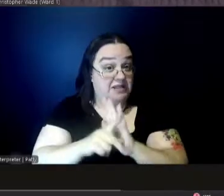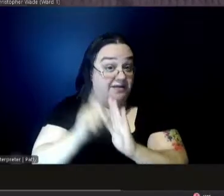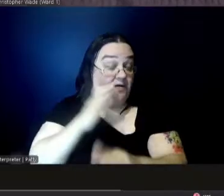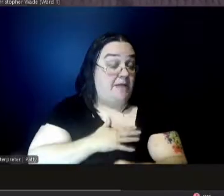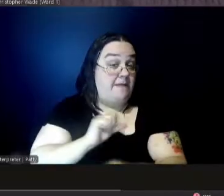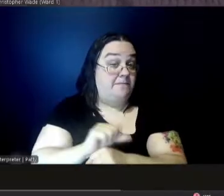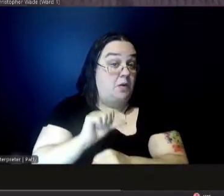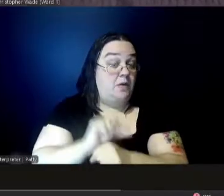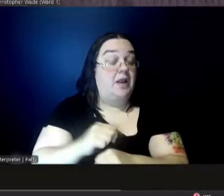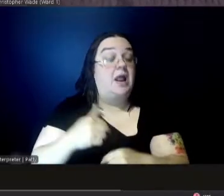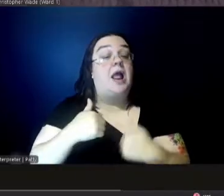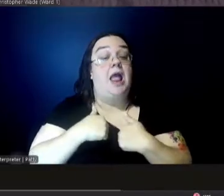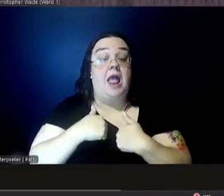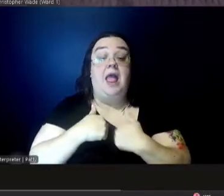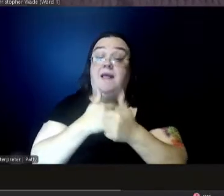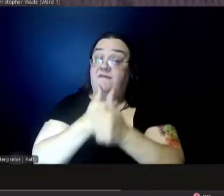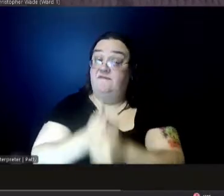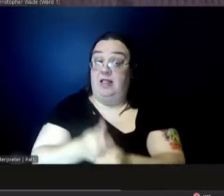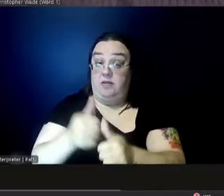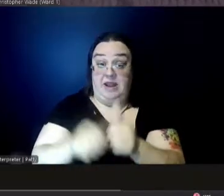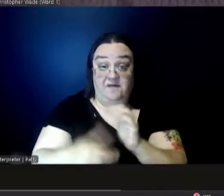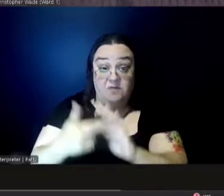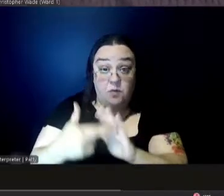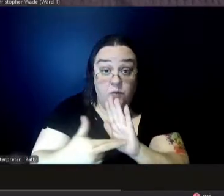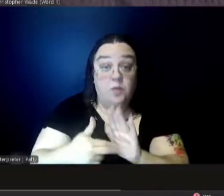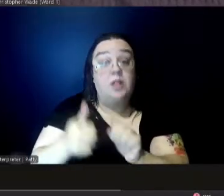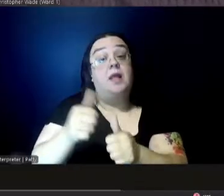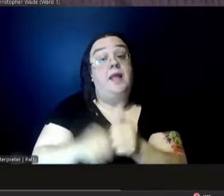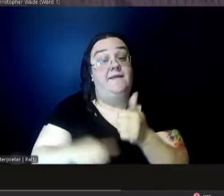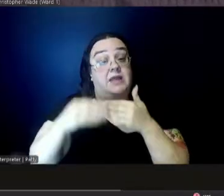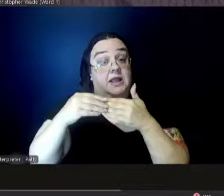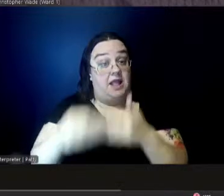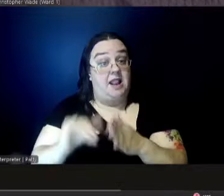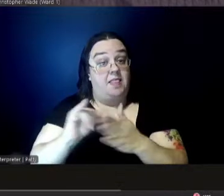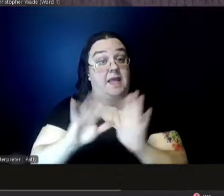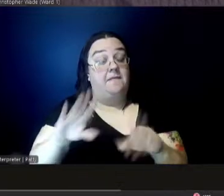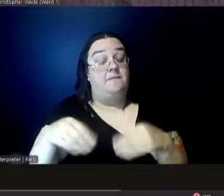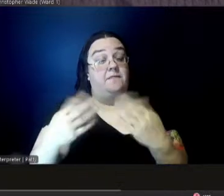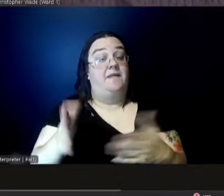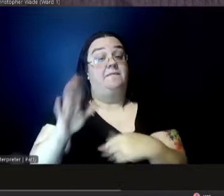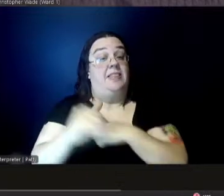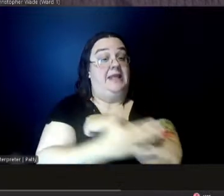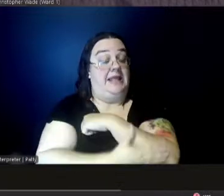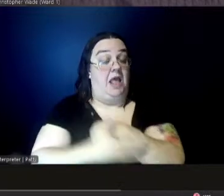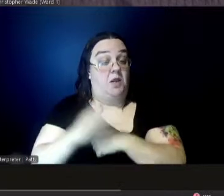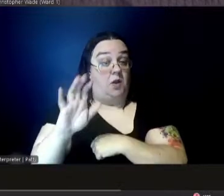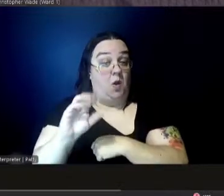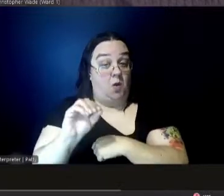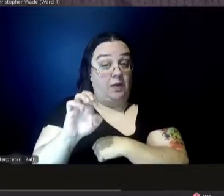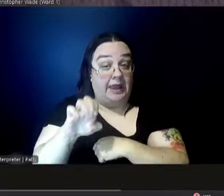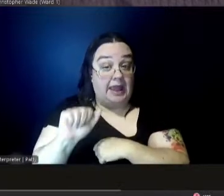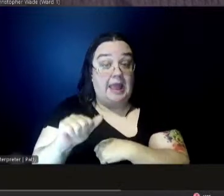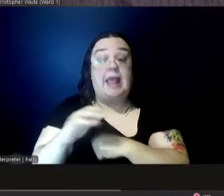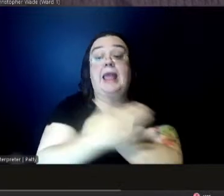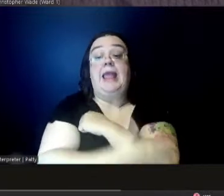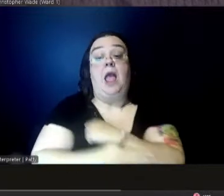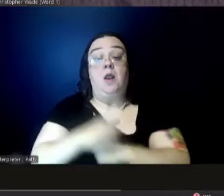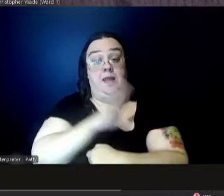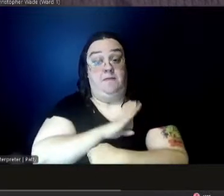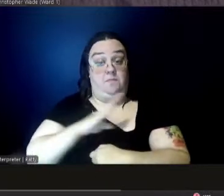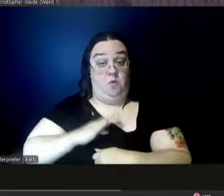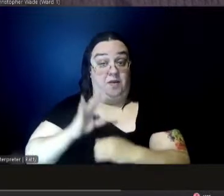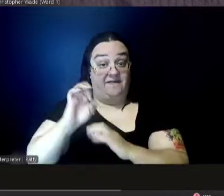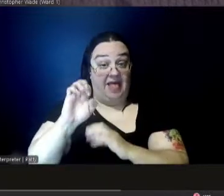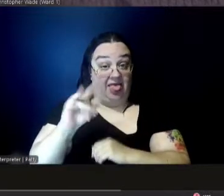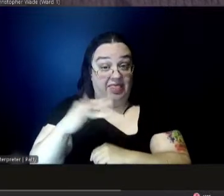I have followed every rule and every guidance provided by the county's OEA, the county's Board of Ethics,